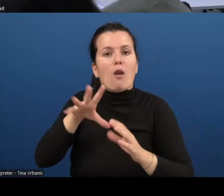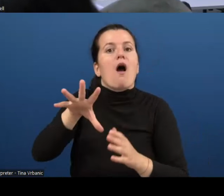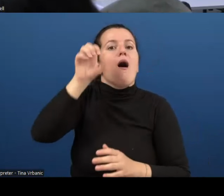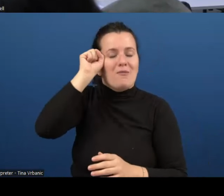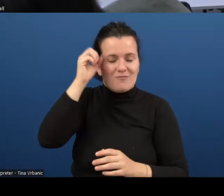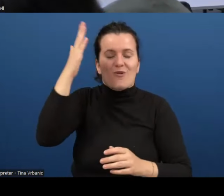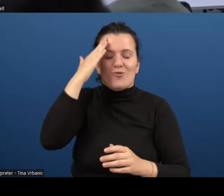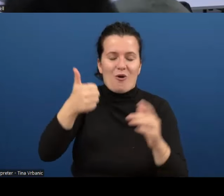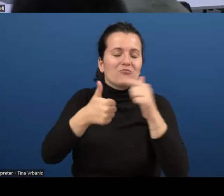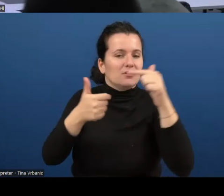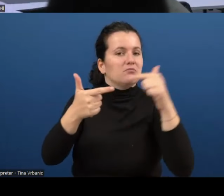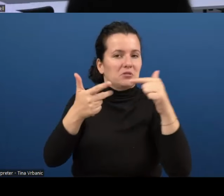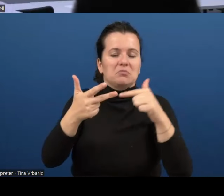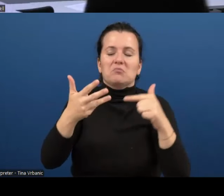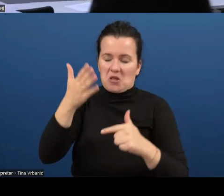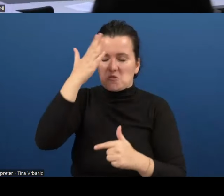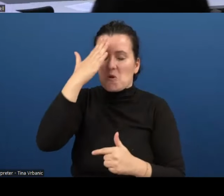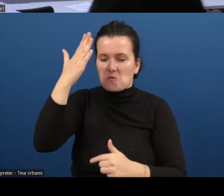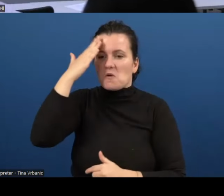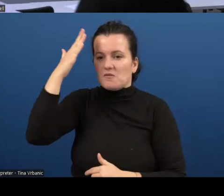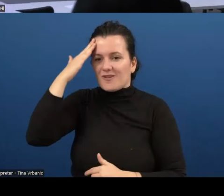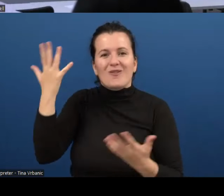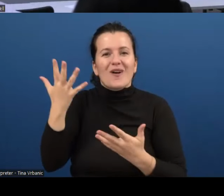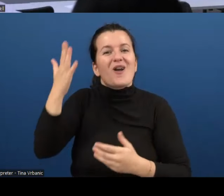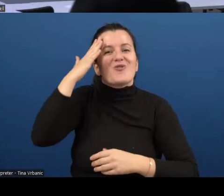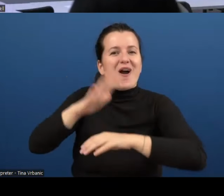and they could recognize many of these symbols